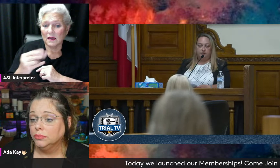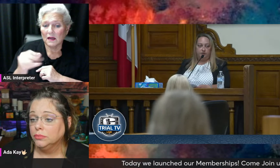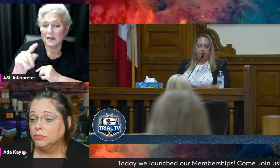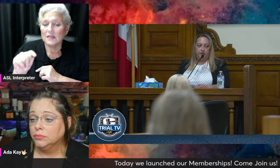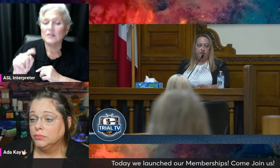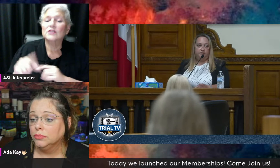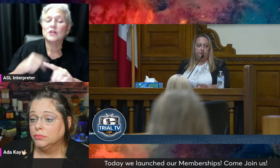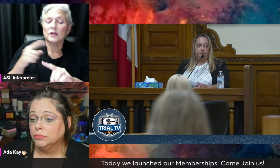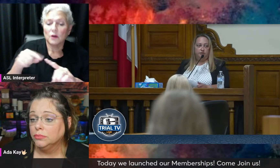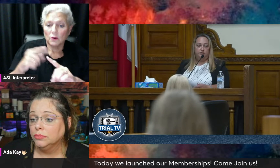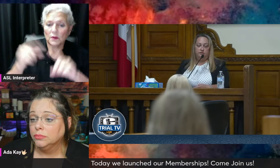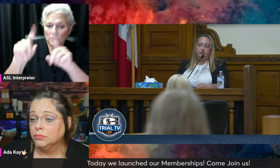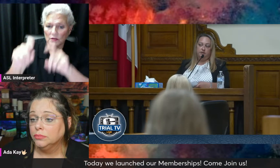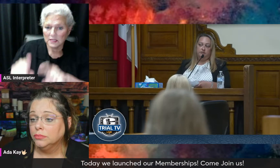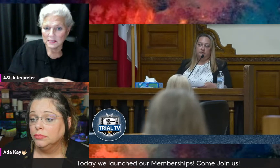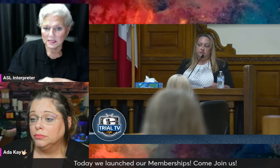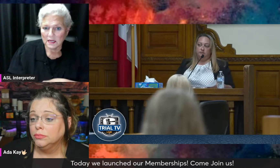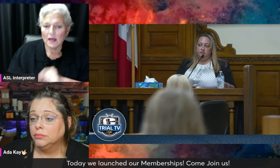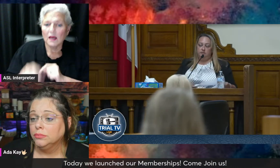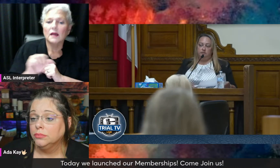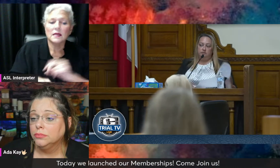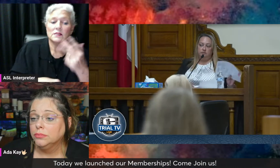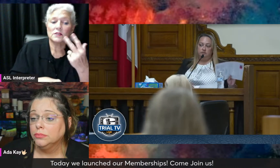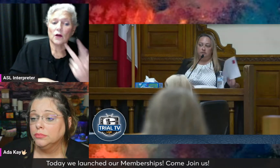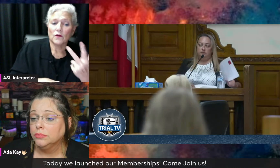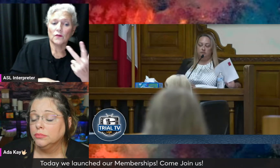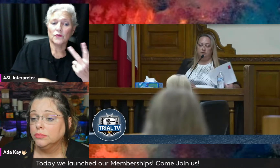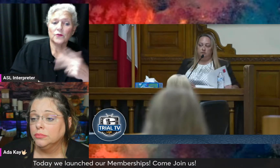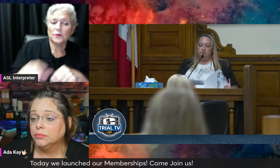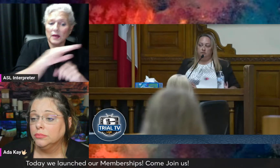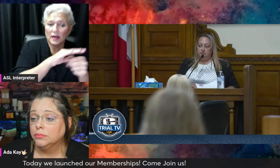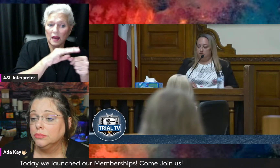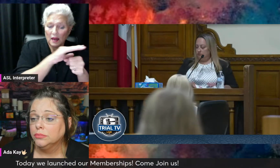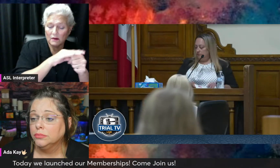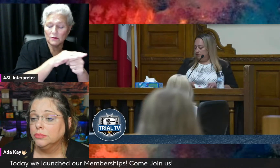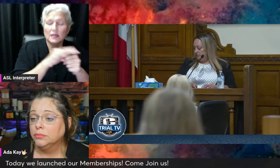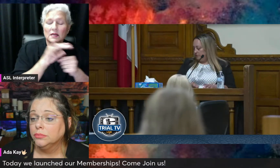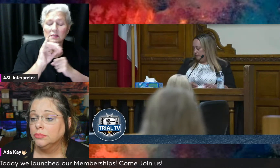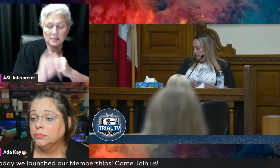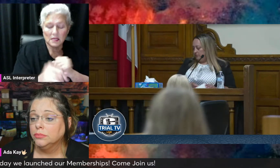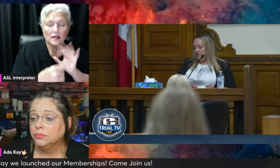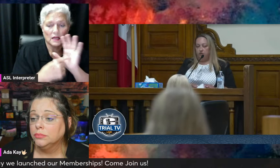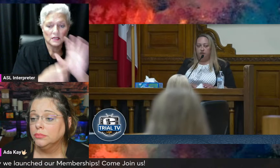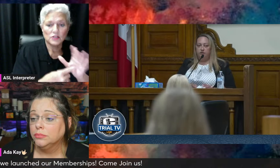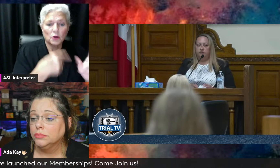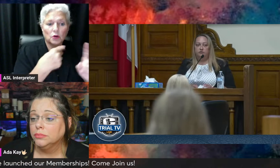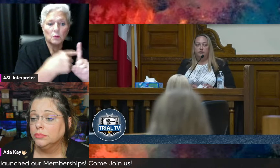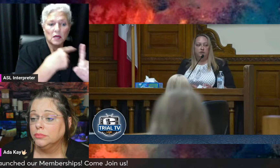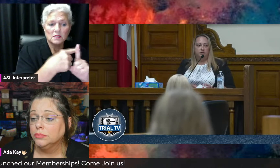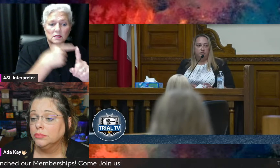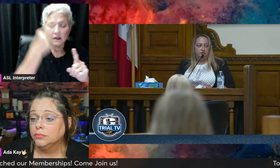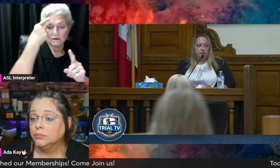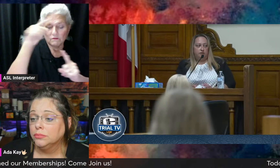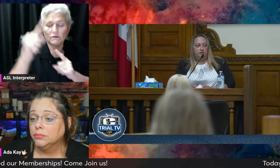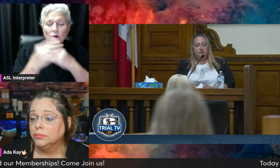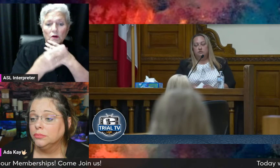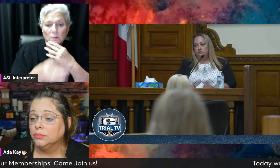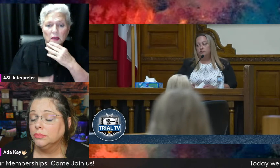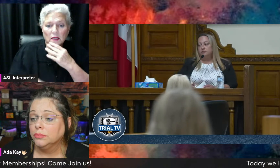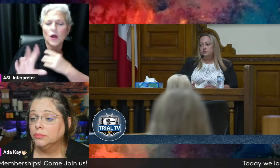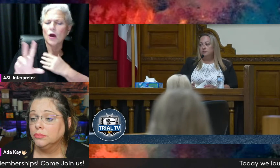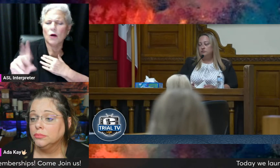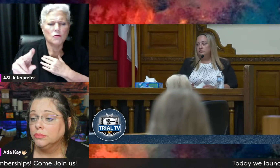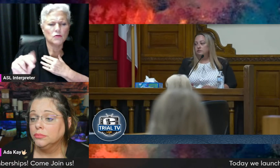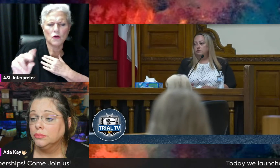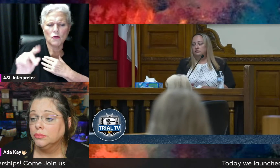areas that screen positive for the presence of blood. But that wasn't visible to the naked eye, was it? No, they were small and dilute stains.